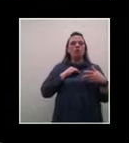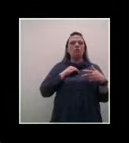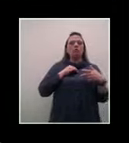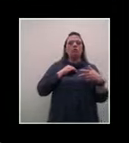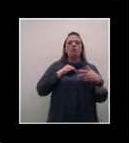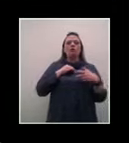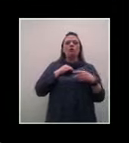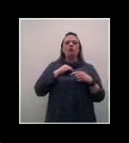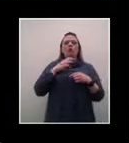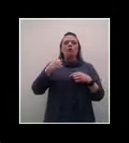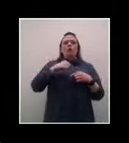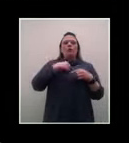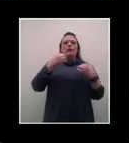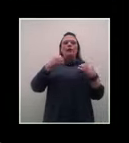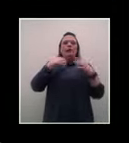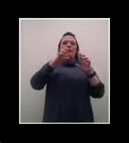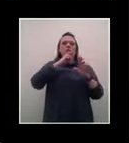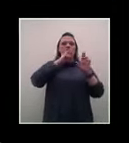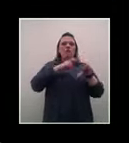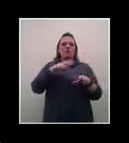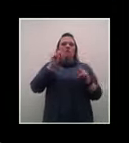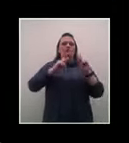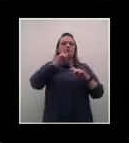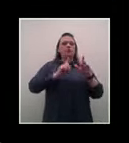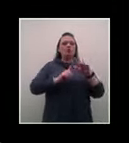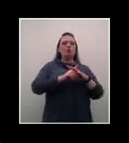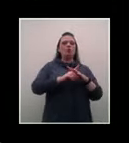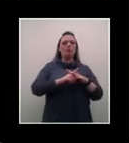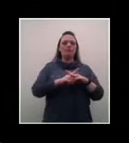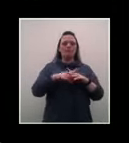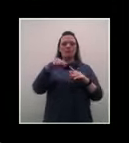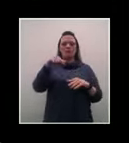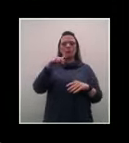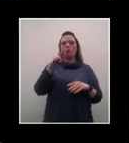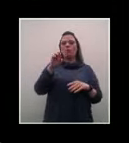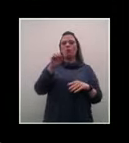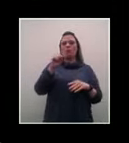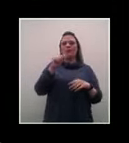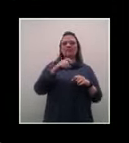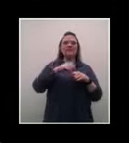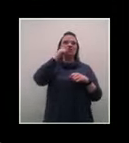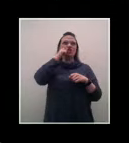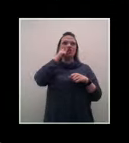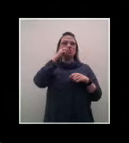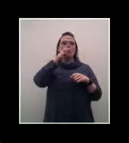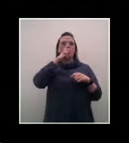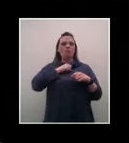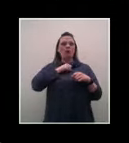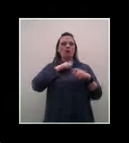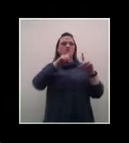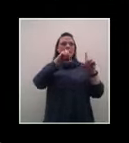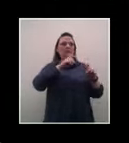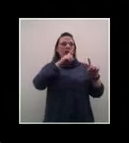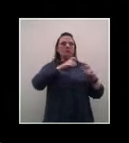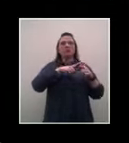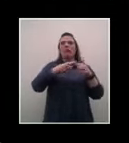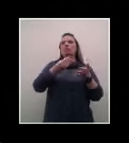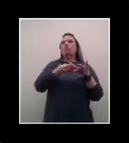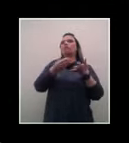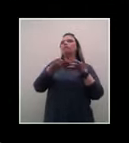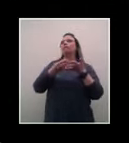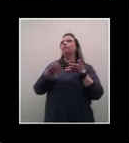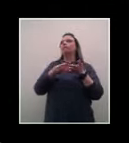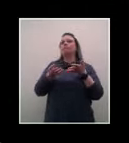of individuals who went to the Quest site at the Walmart in Cheektowaga, and then they went inside and went shopping at Walmart. If you